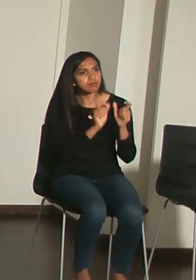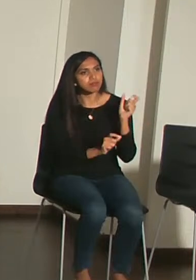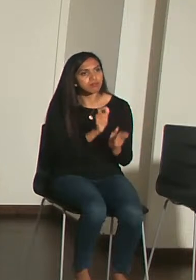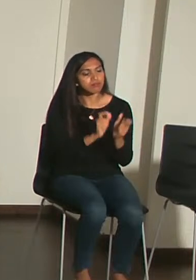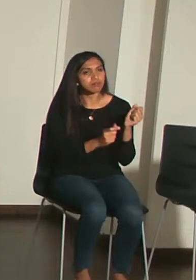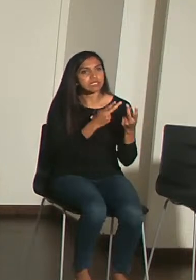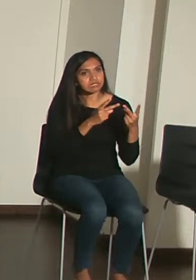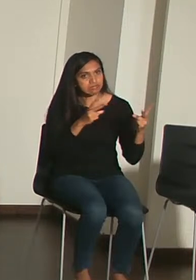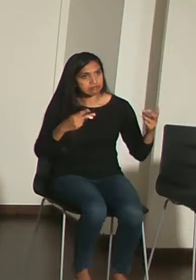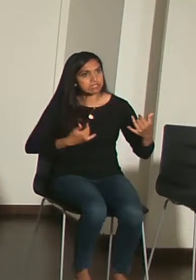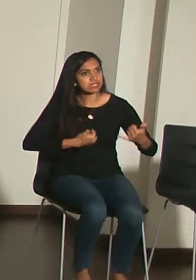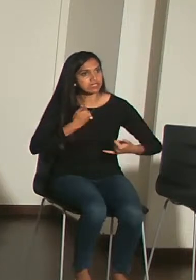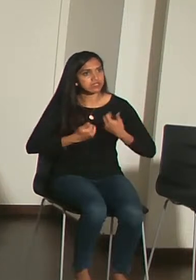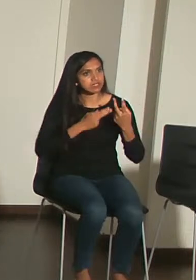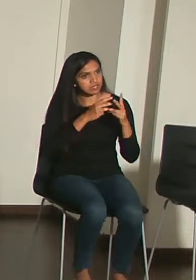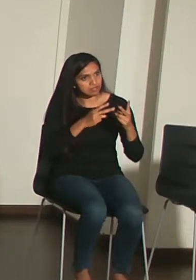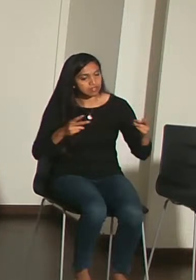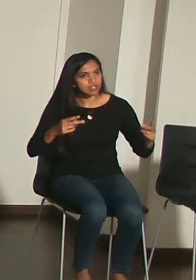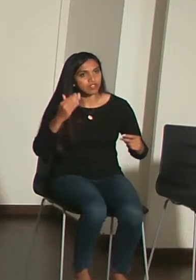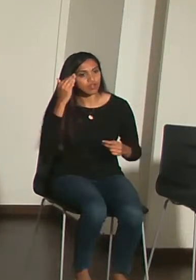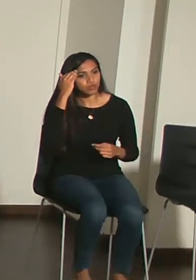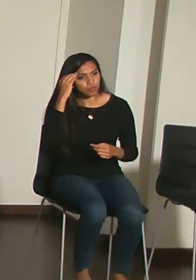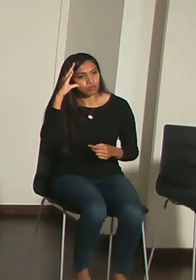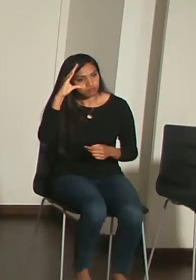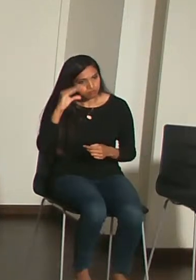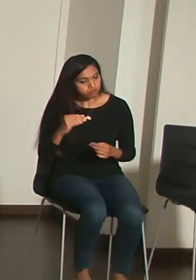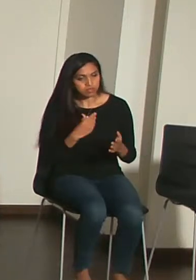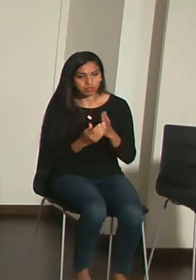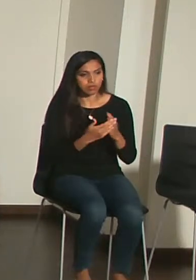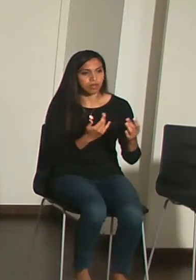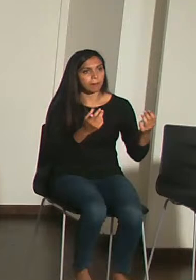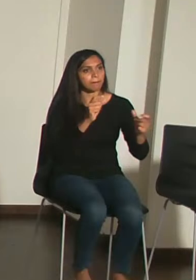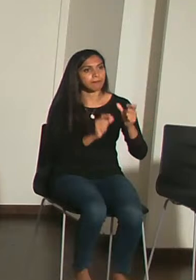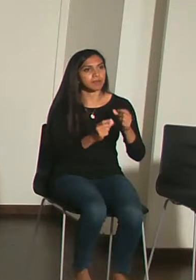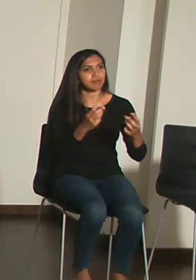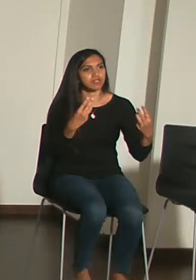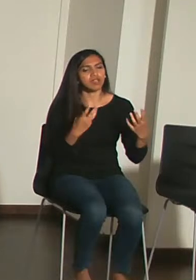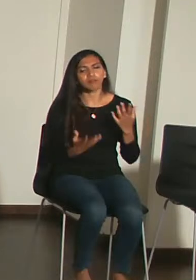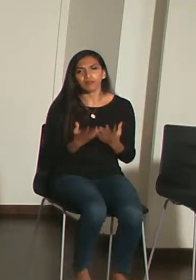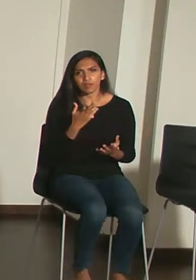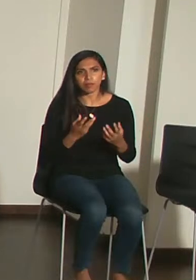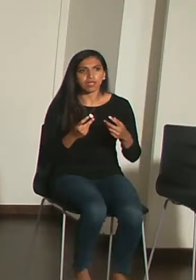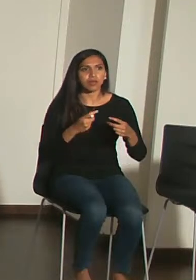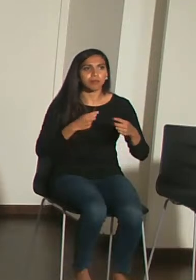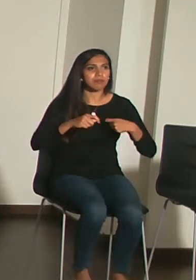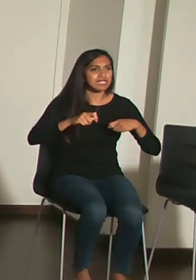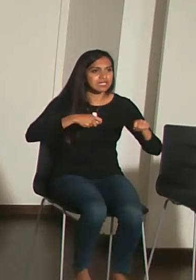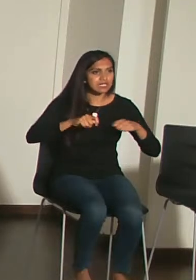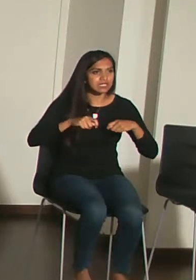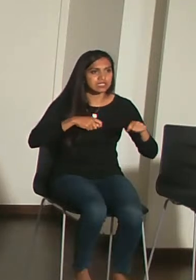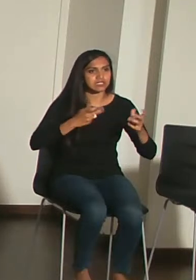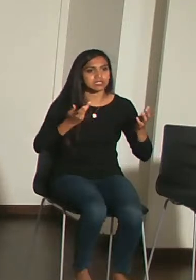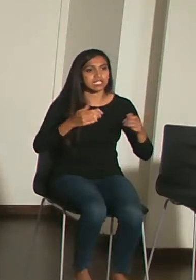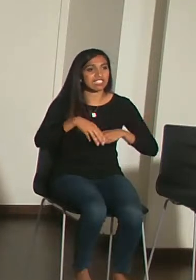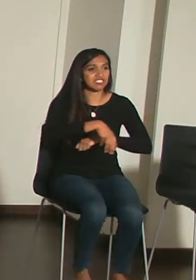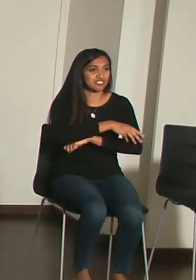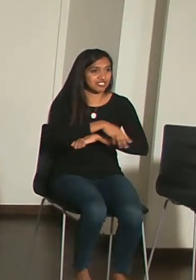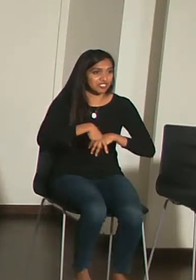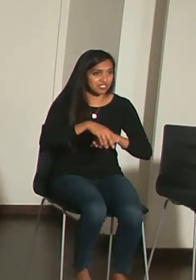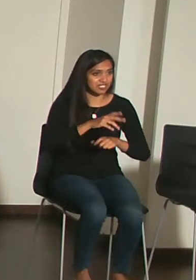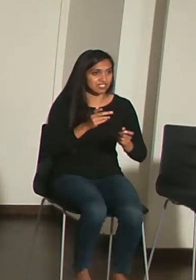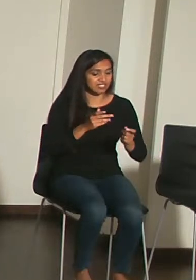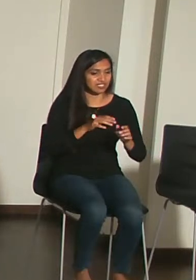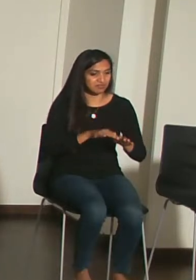for people beyond that. So we have business management students, um, engineering